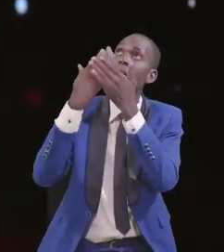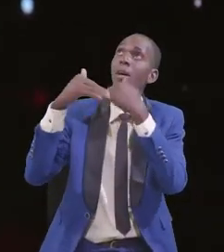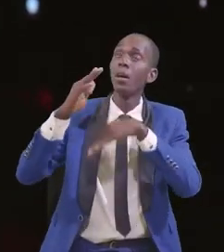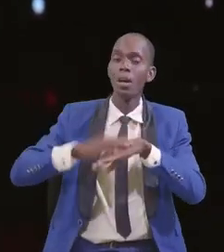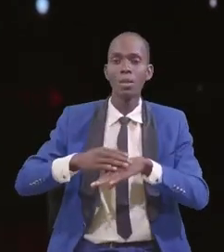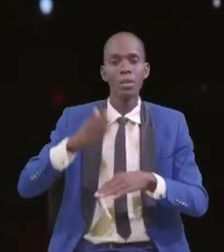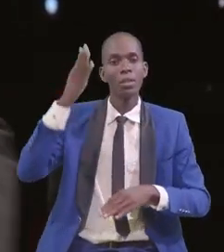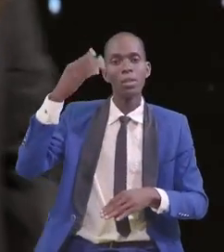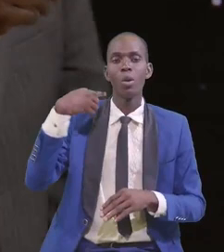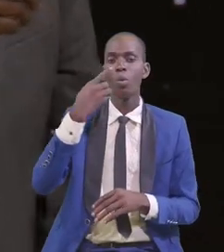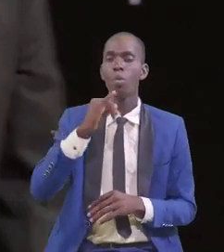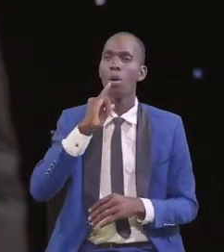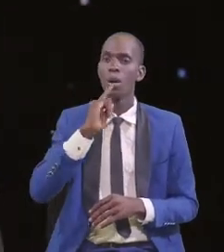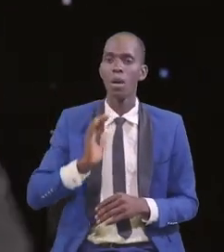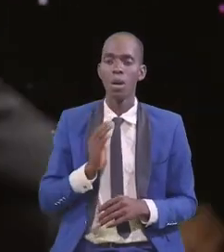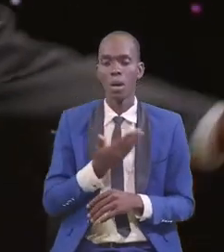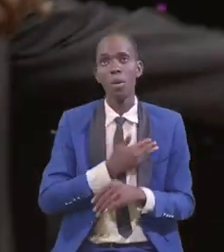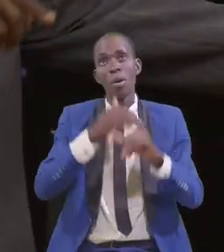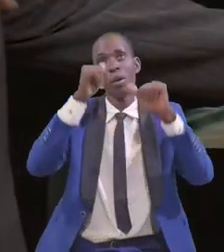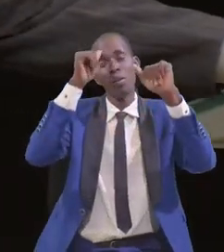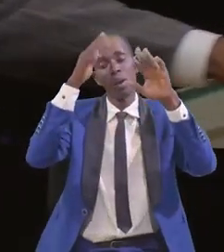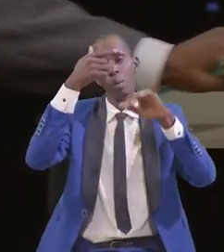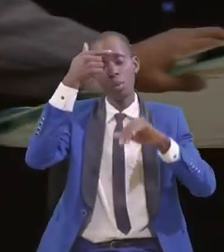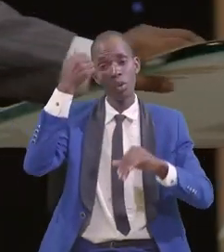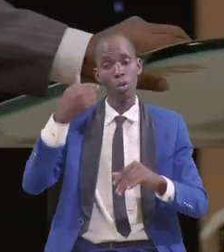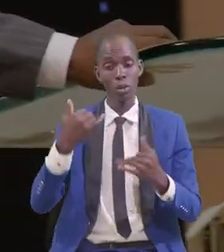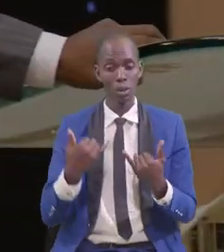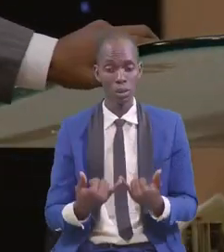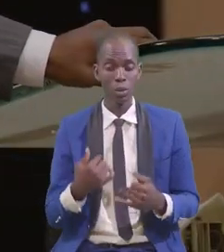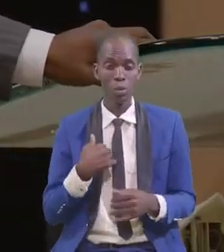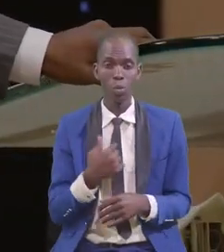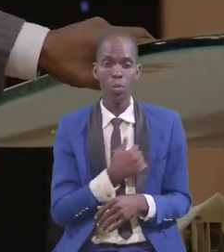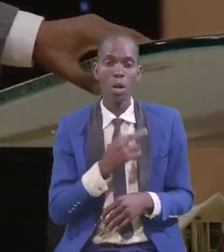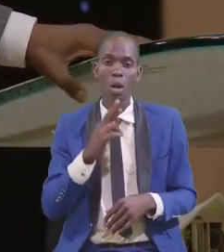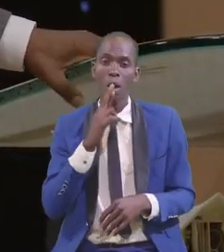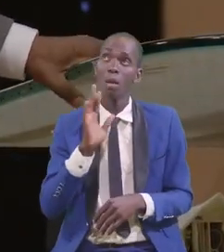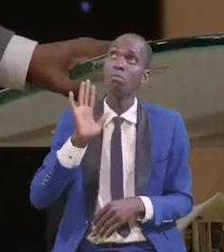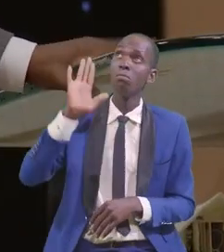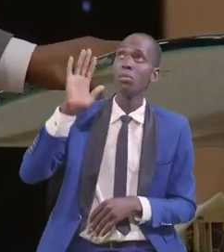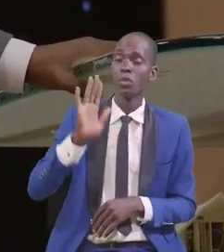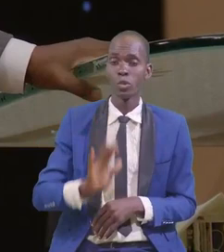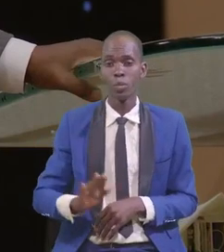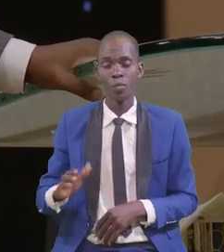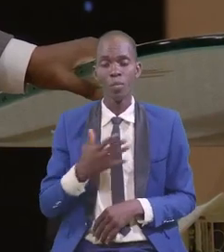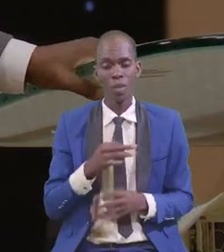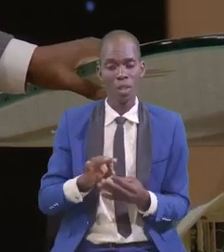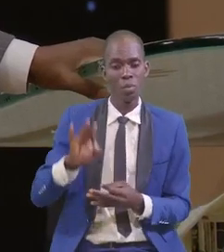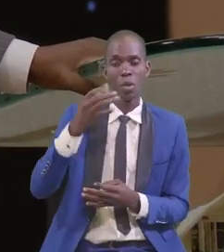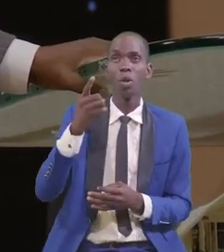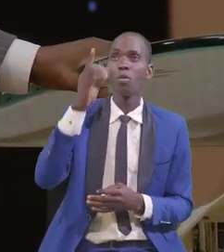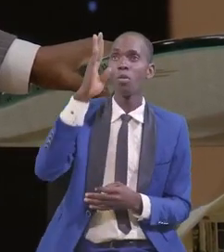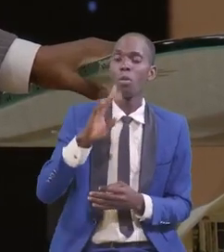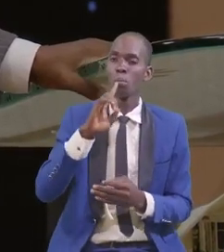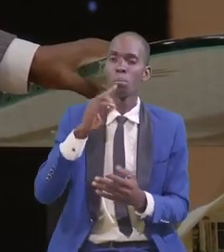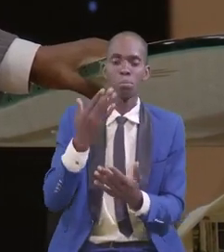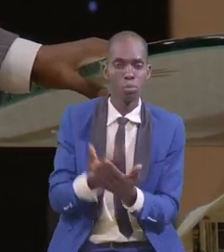who is our Father. And he says, because now we're children, and the Spirit of God assuring us that we are